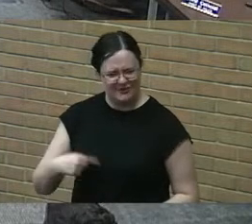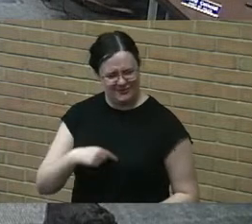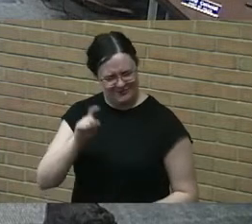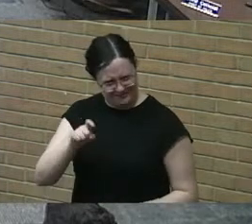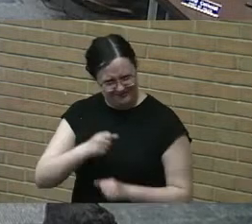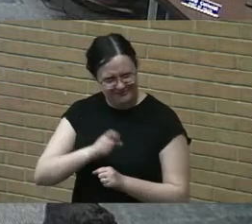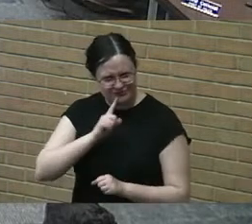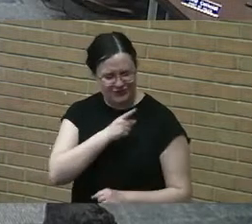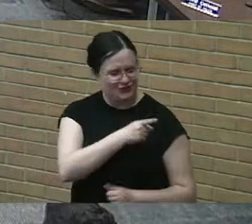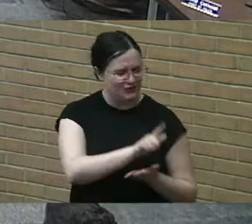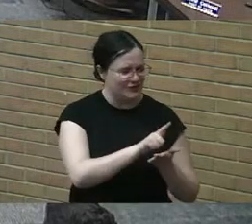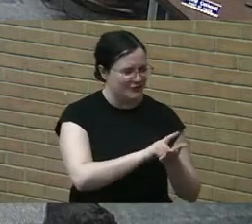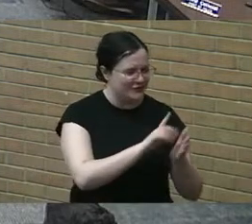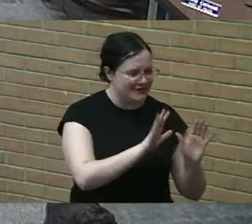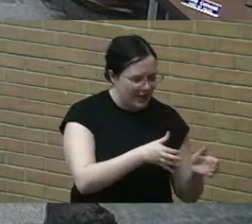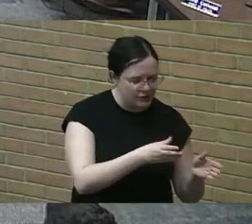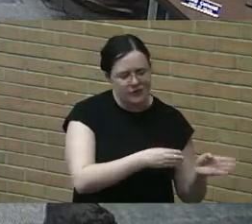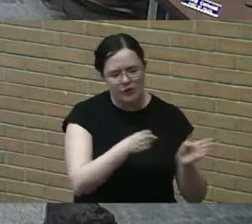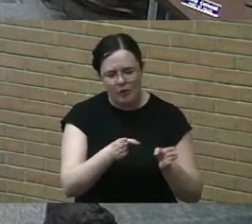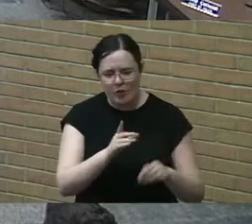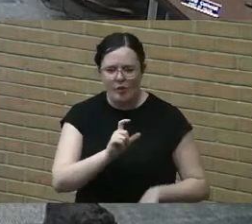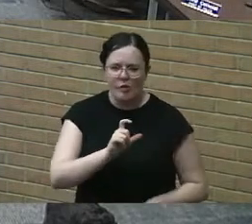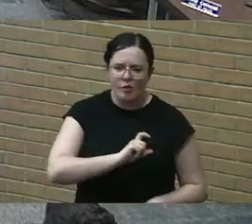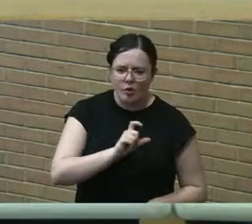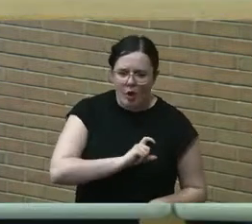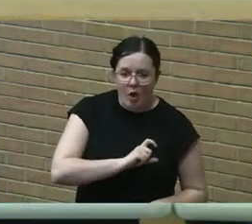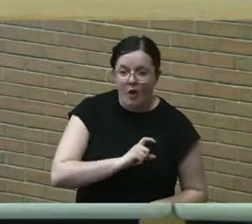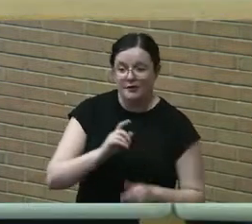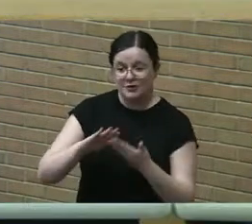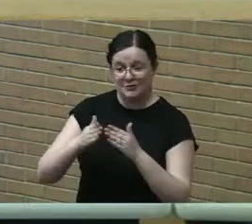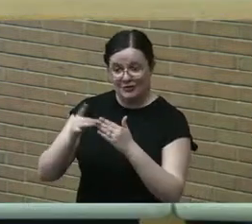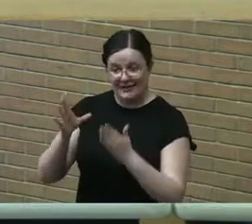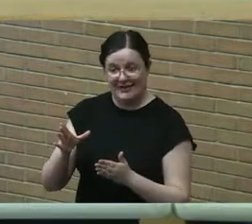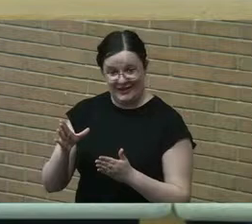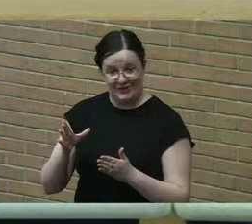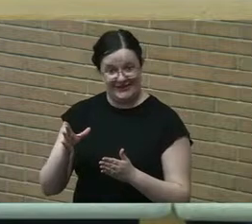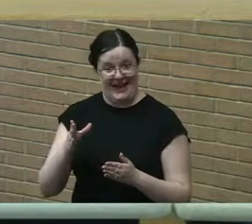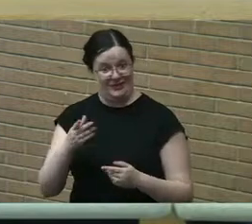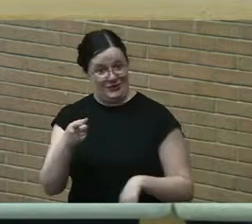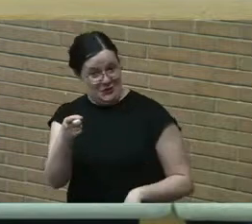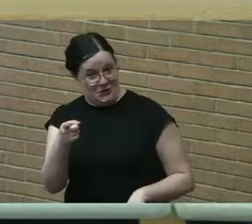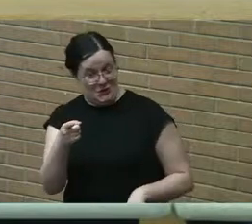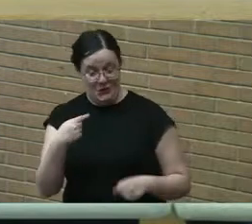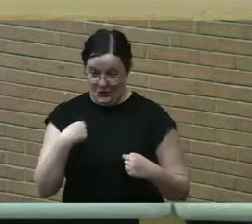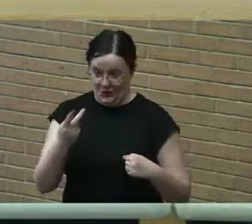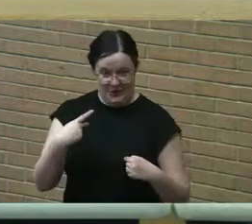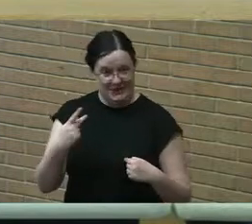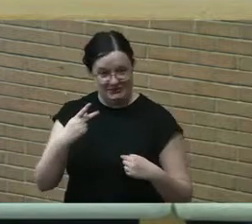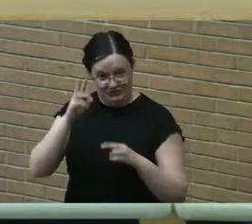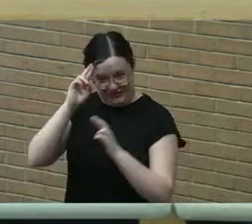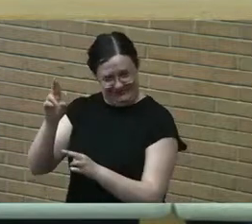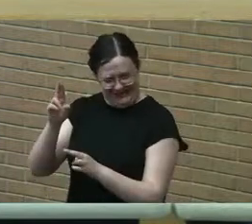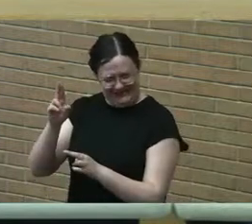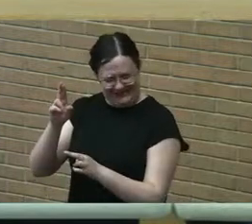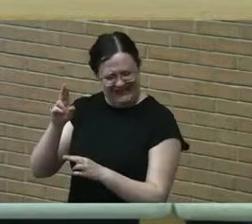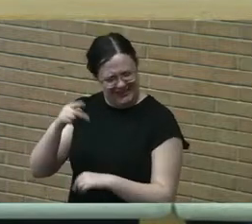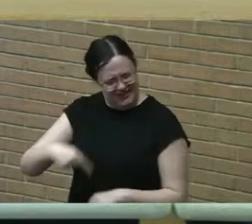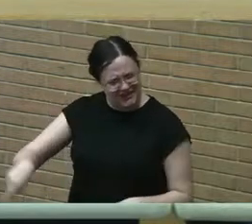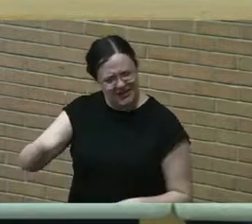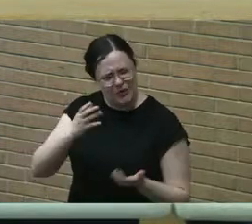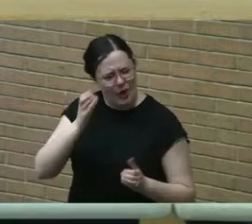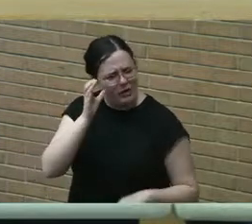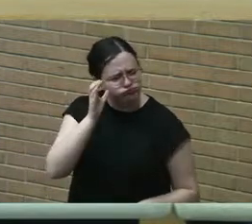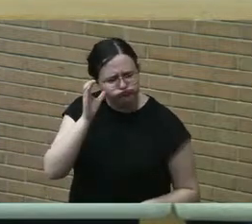enforcement, and community leaders that you and I respect, we want to hear